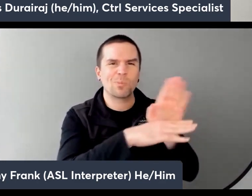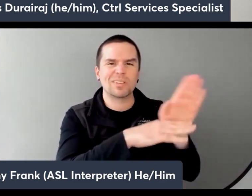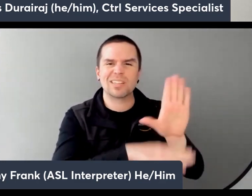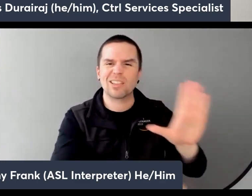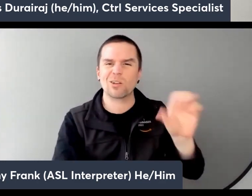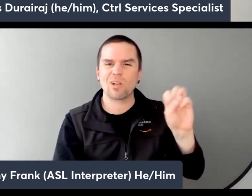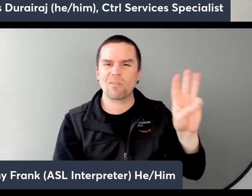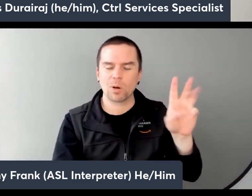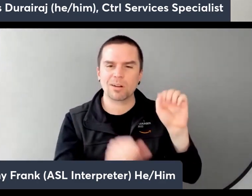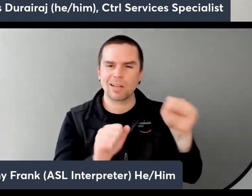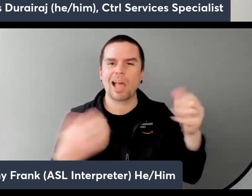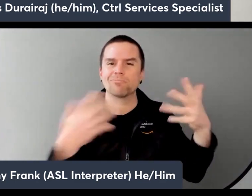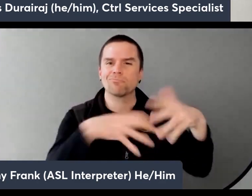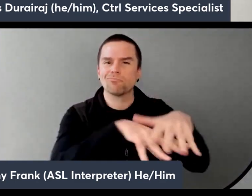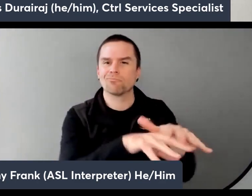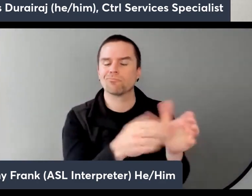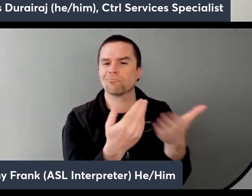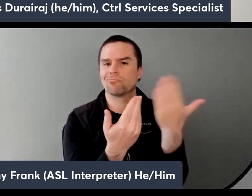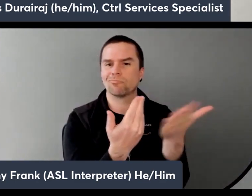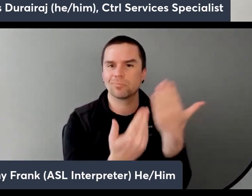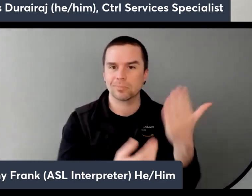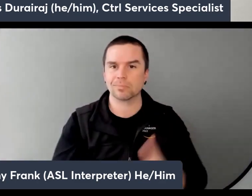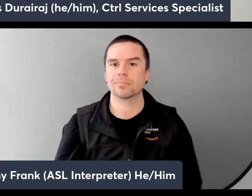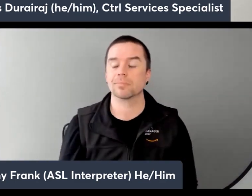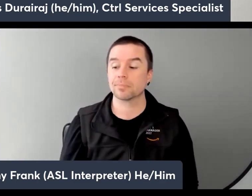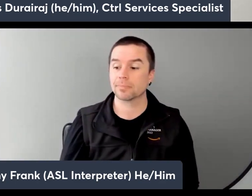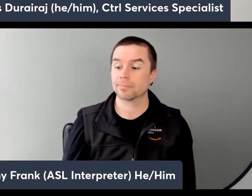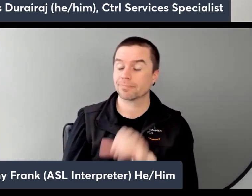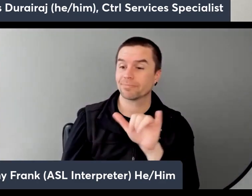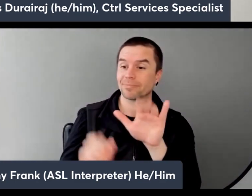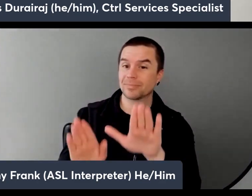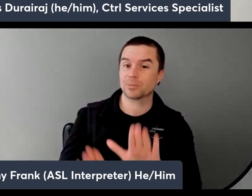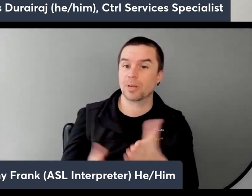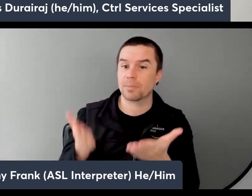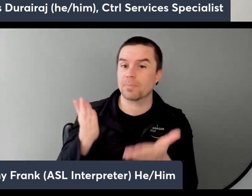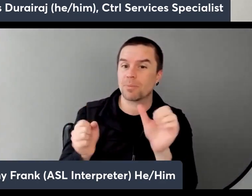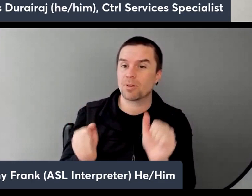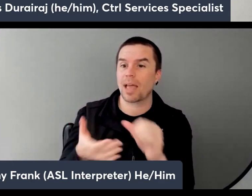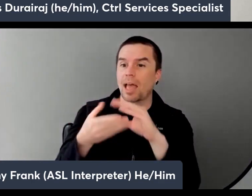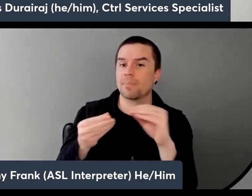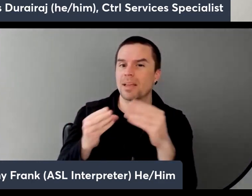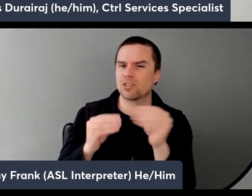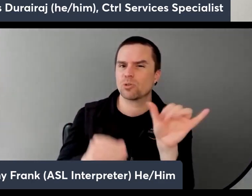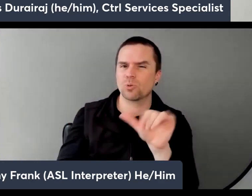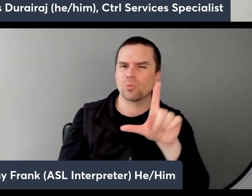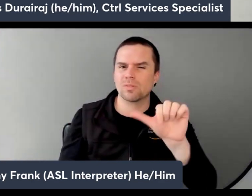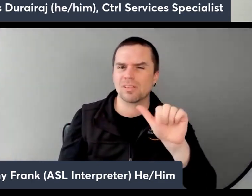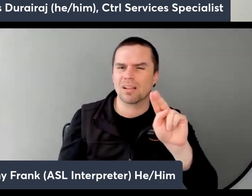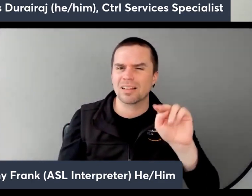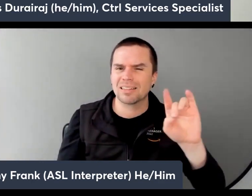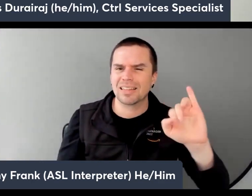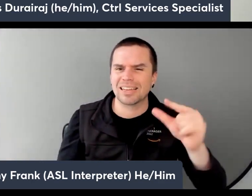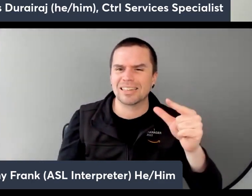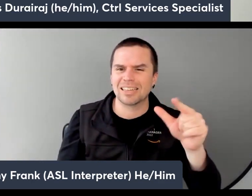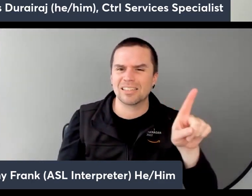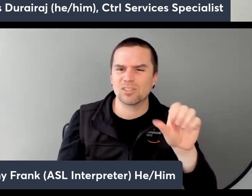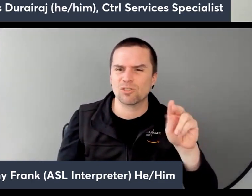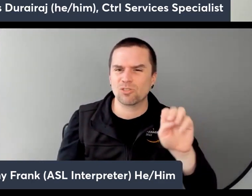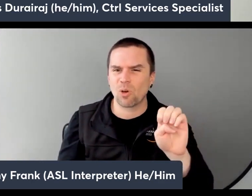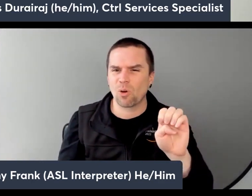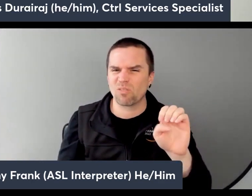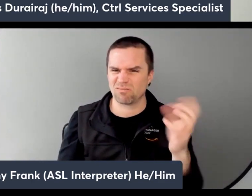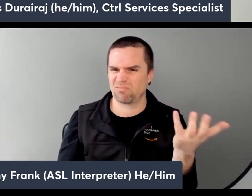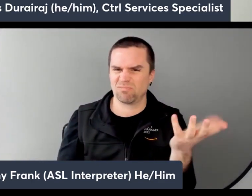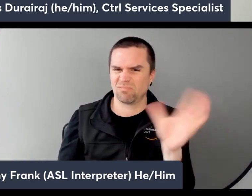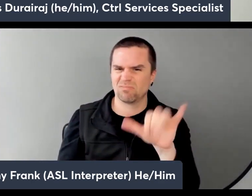environment. Yeah, that's great. And Gaurav, maybe you can talk to the audience about what does landing zone mean? Like, where does that term come